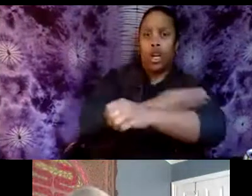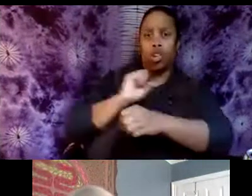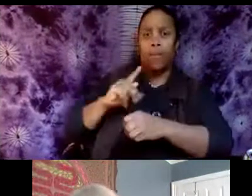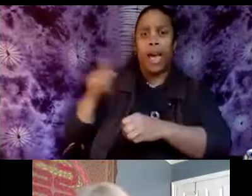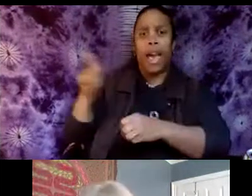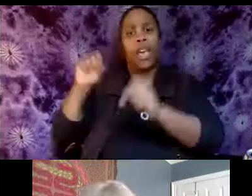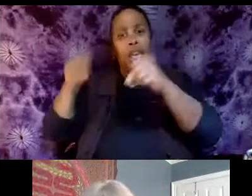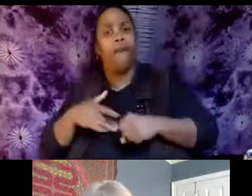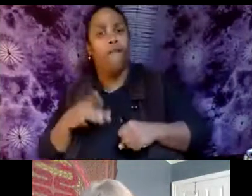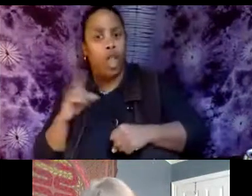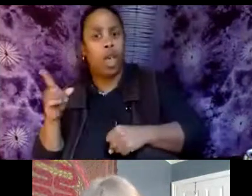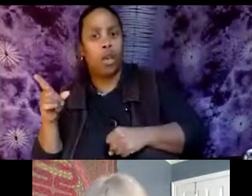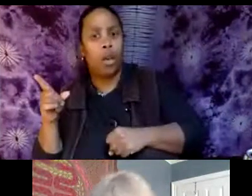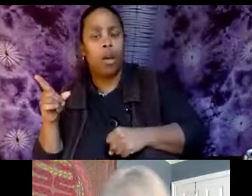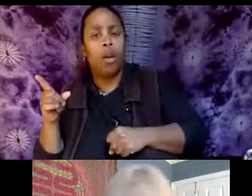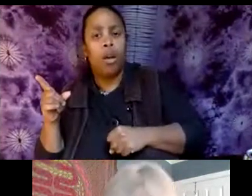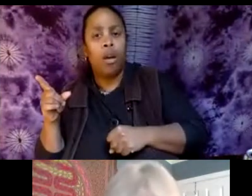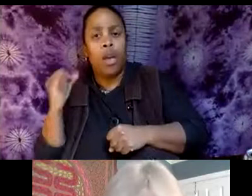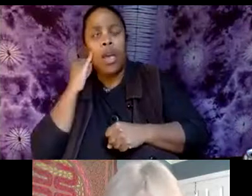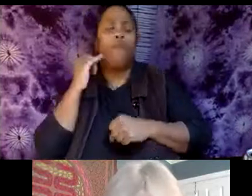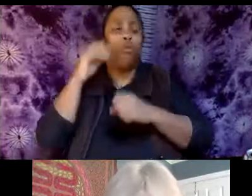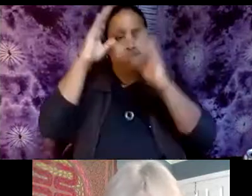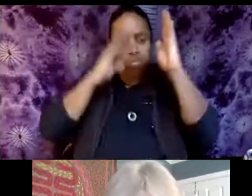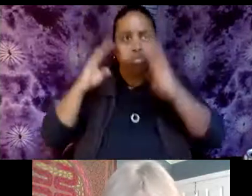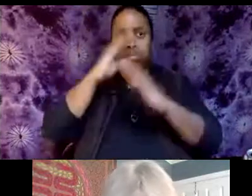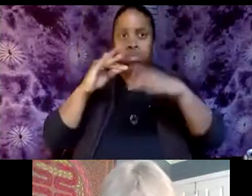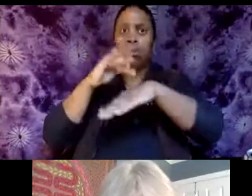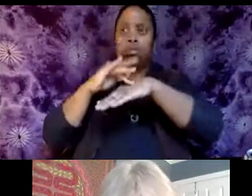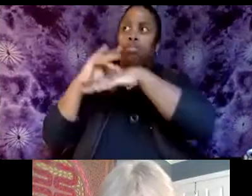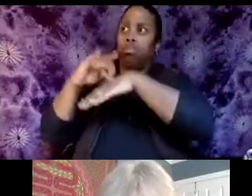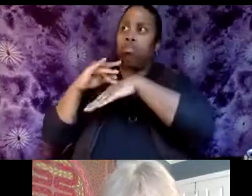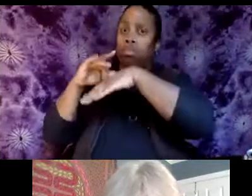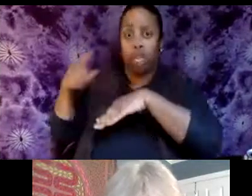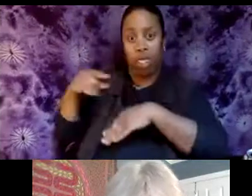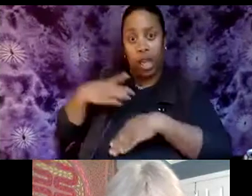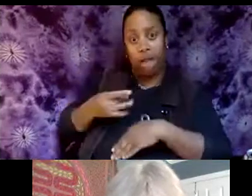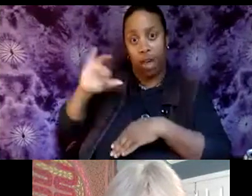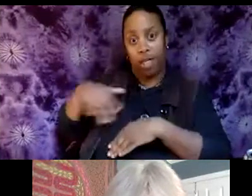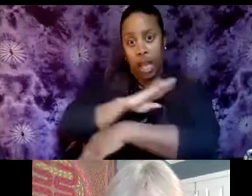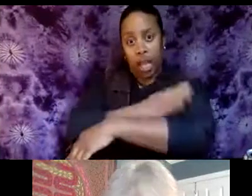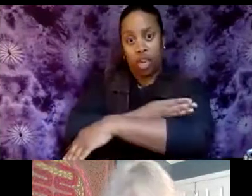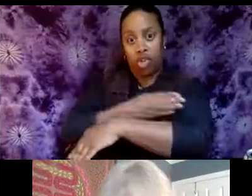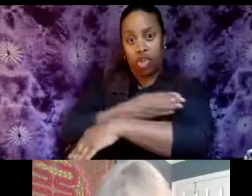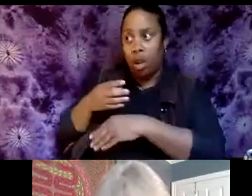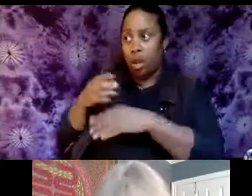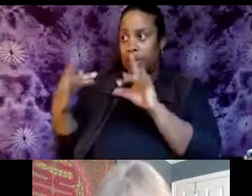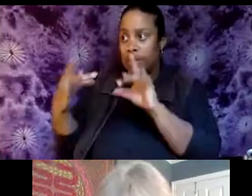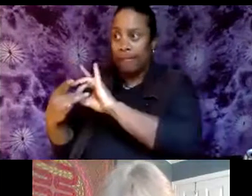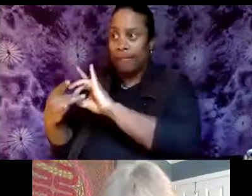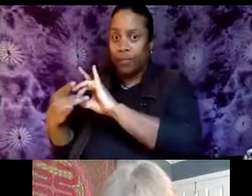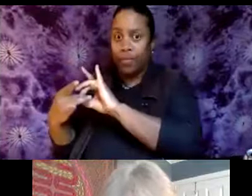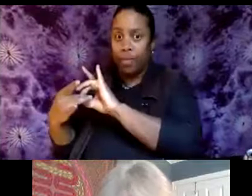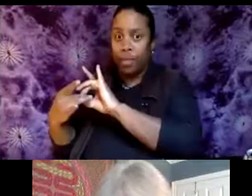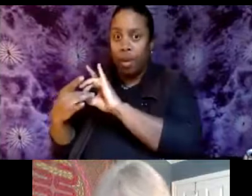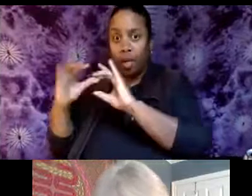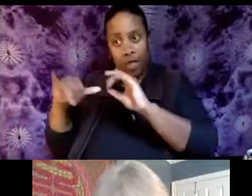just thinking about that person all the time or worrying about that person all the time, they feel that energy pull towards them. It's just how the